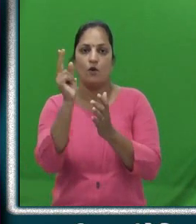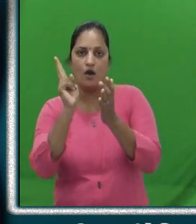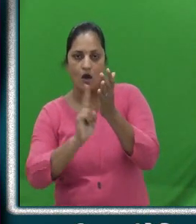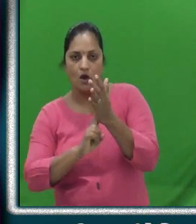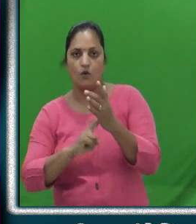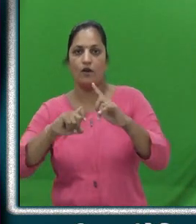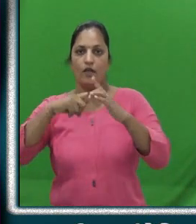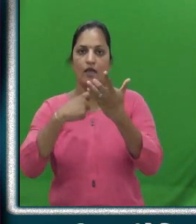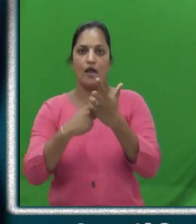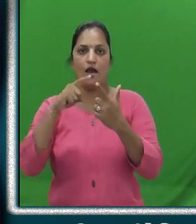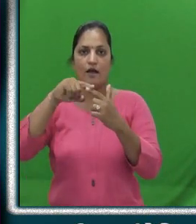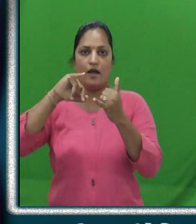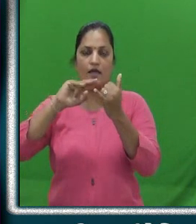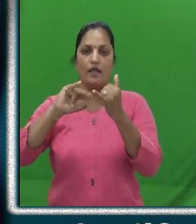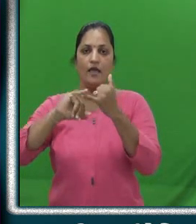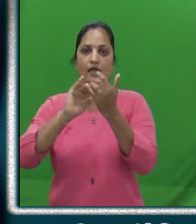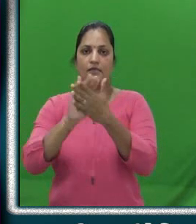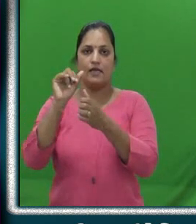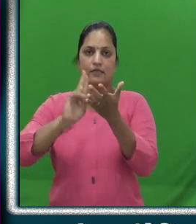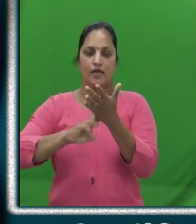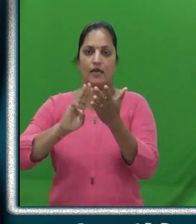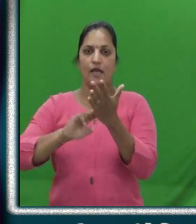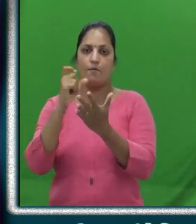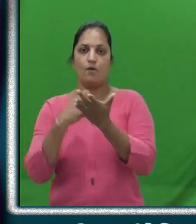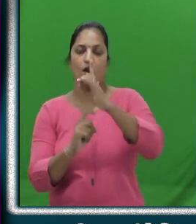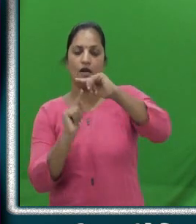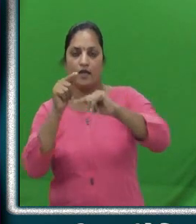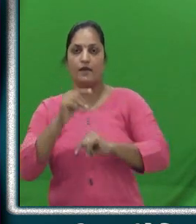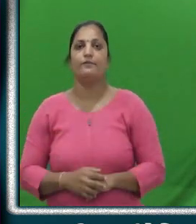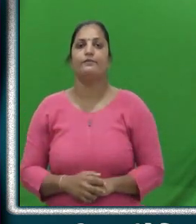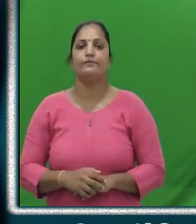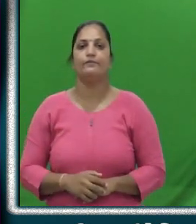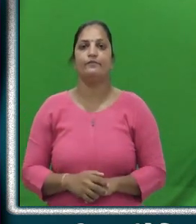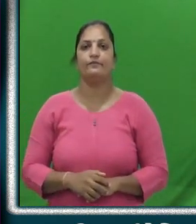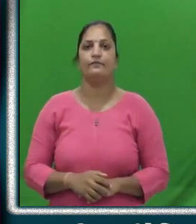Krishnamurthy. So let's start the unit.